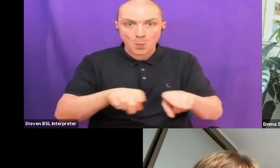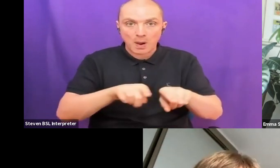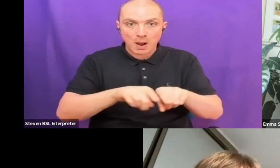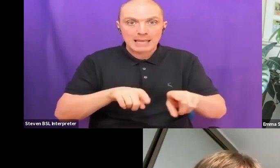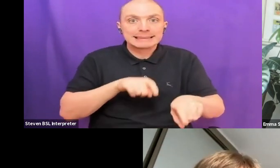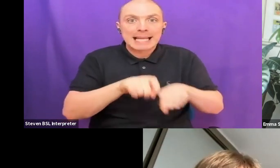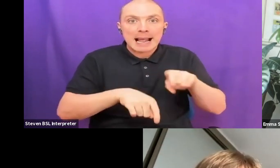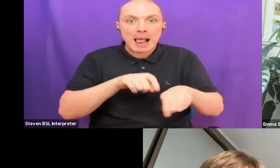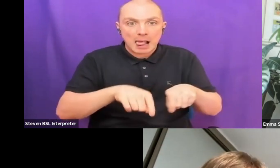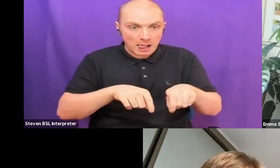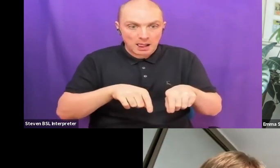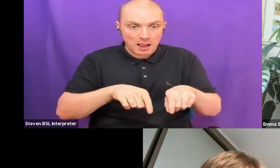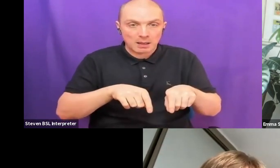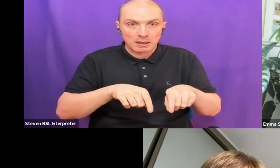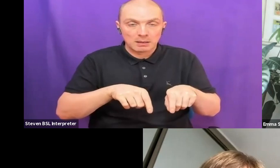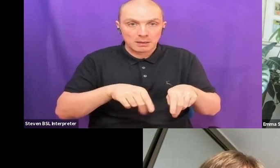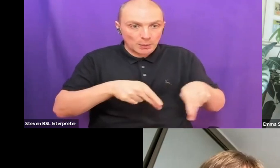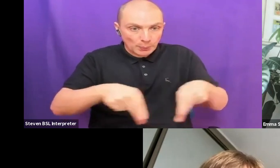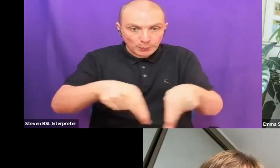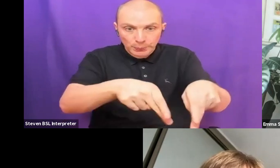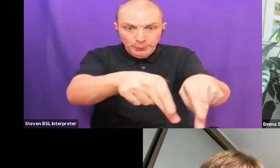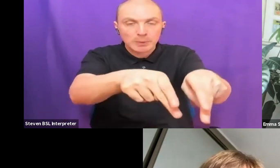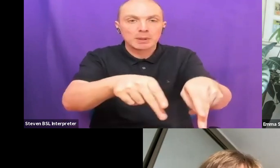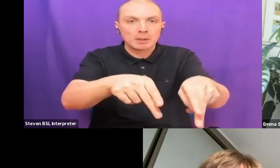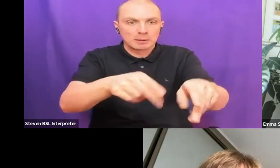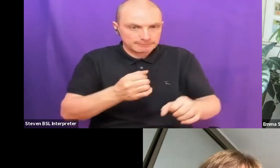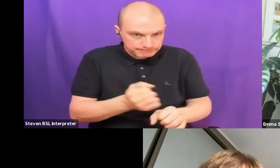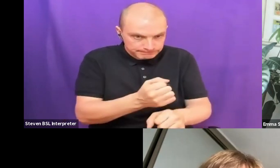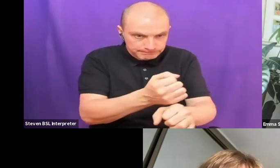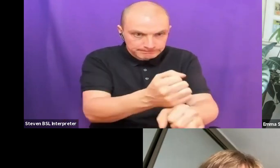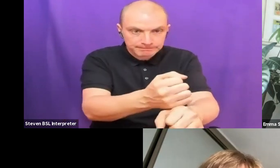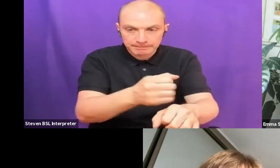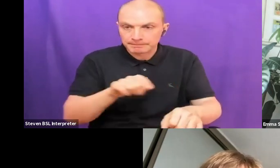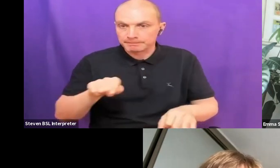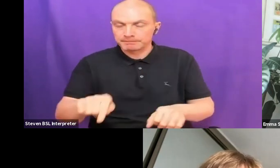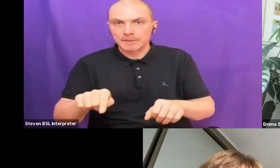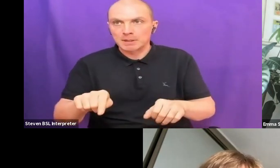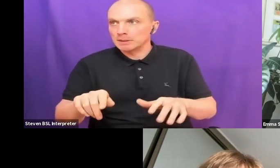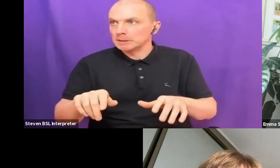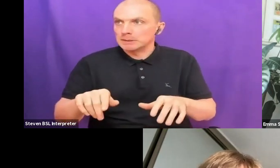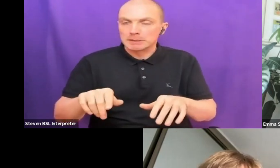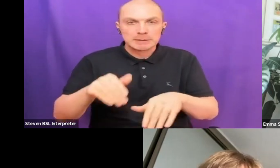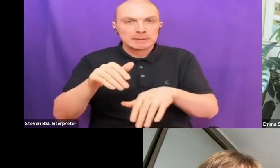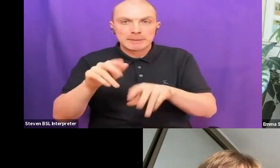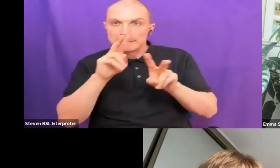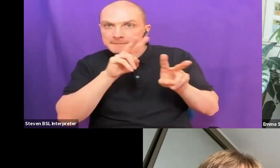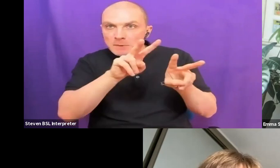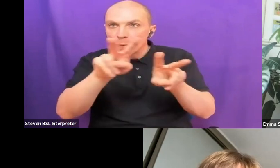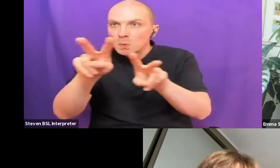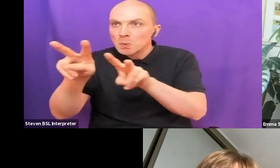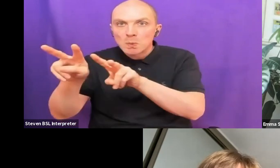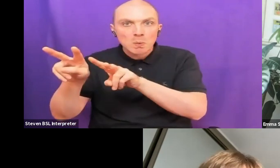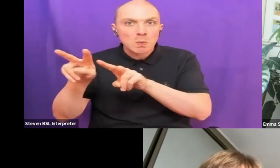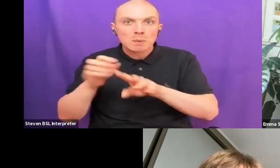wonderful assets as well, and you know, you've got the most fabulous views out across the water to Arran. You've